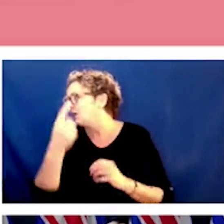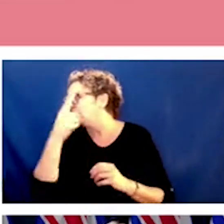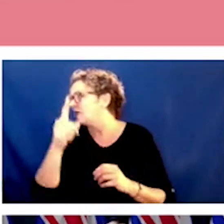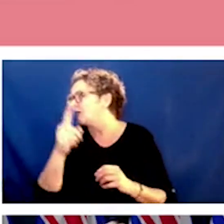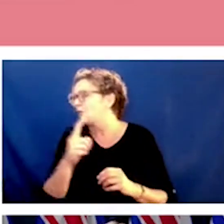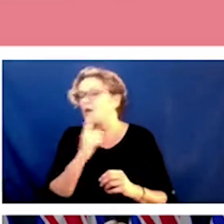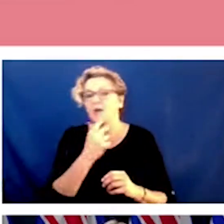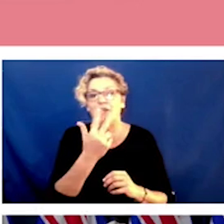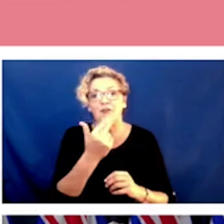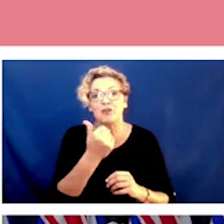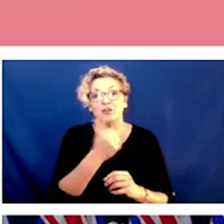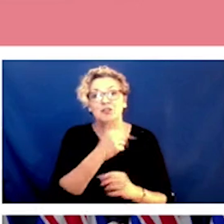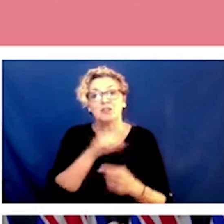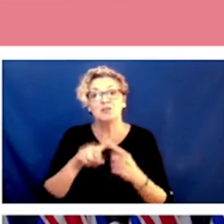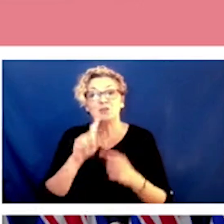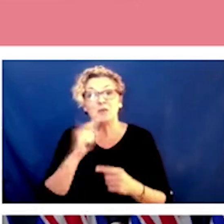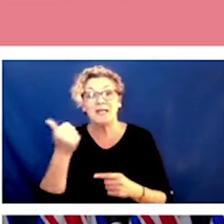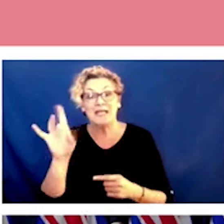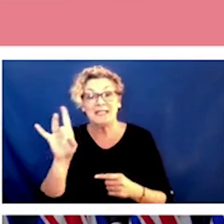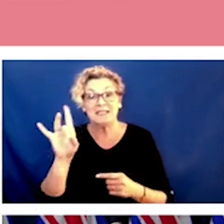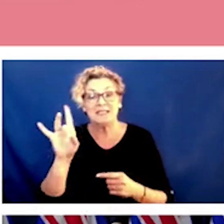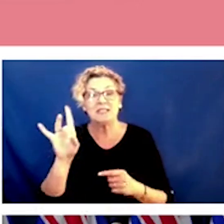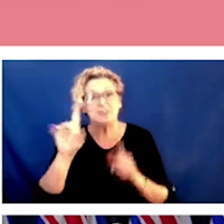up, particularly for young